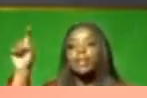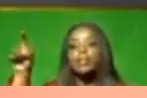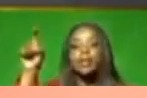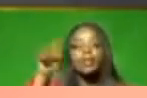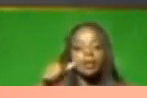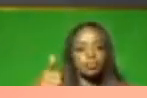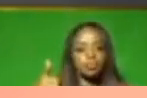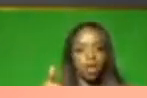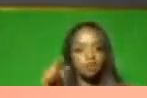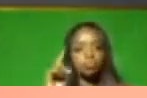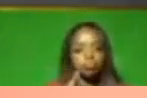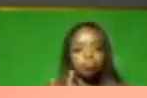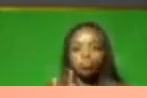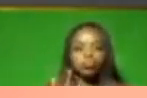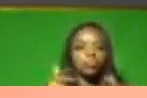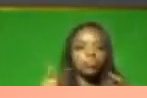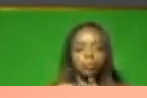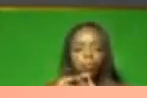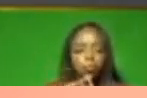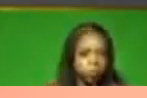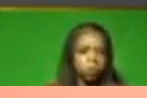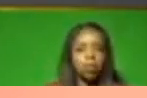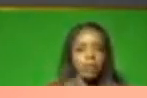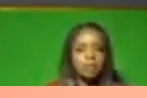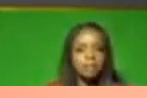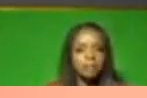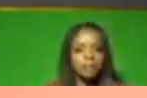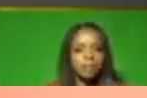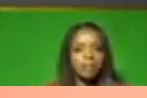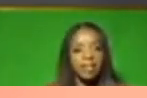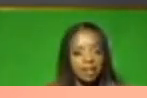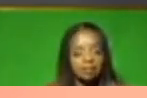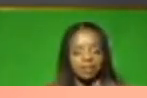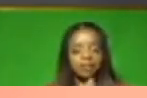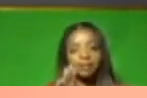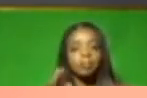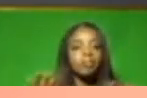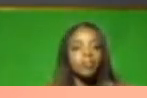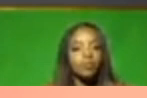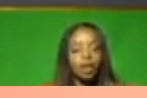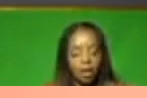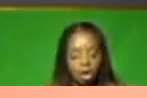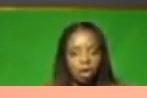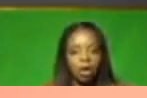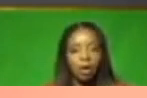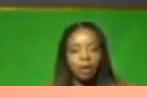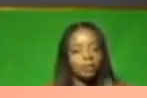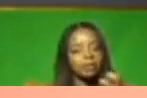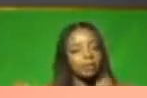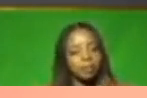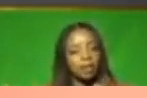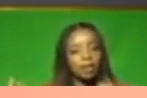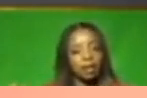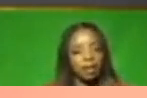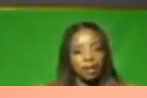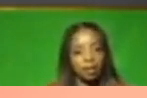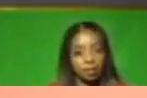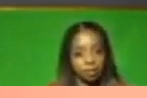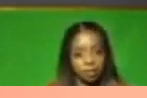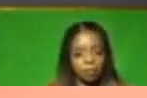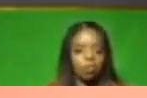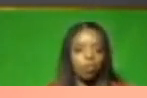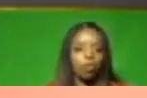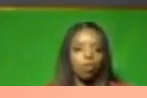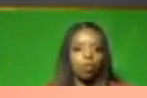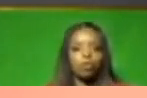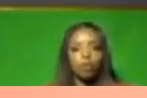This quality still needs to improve, as a number of areas in our country still do not have the level